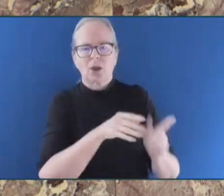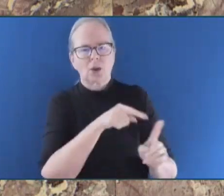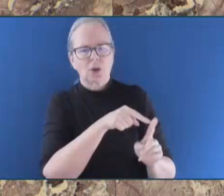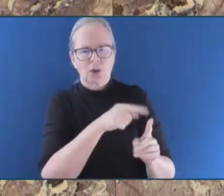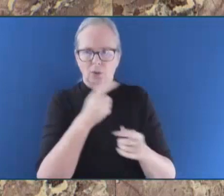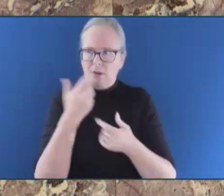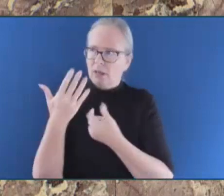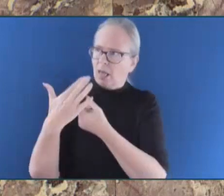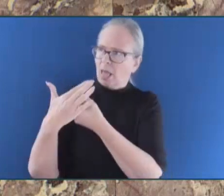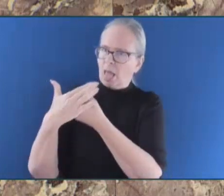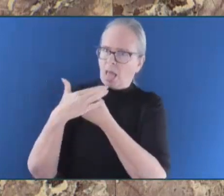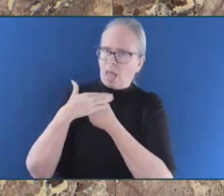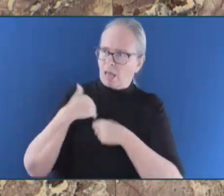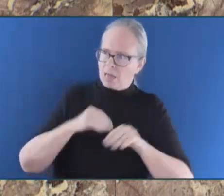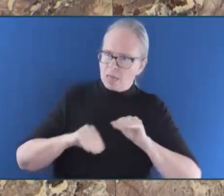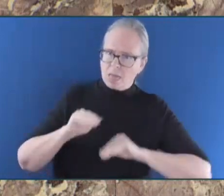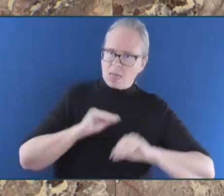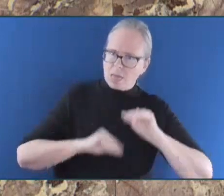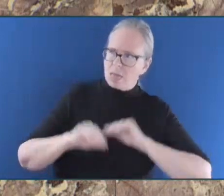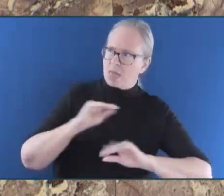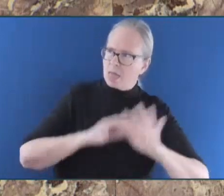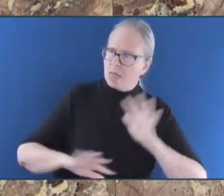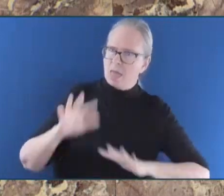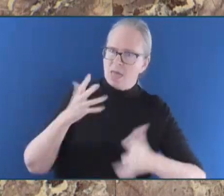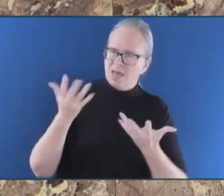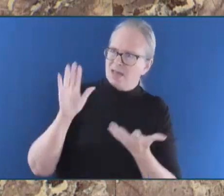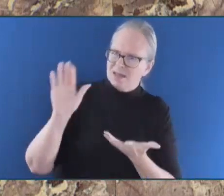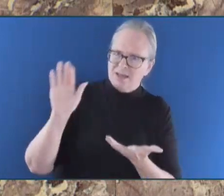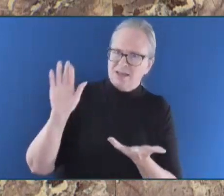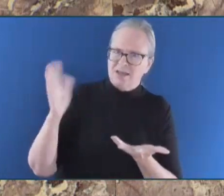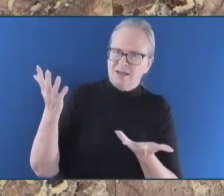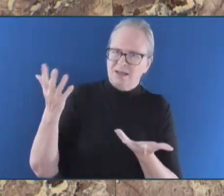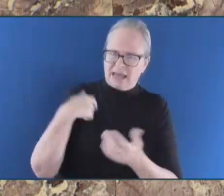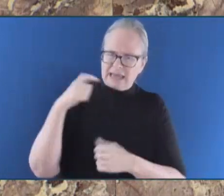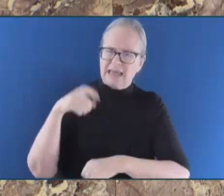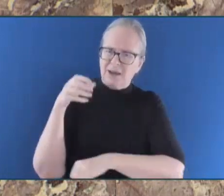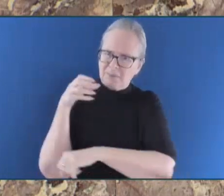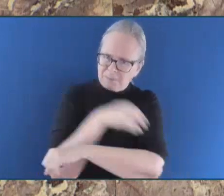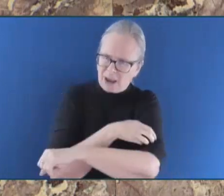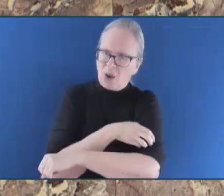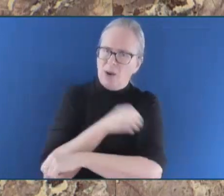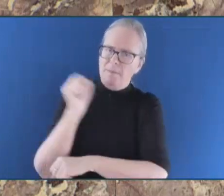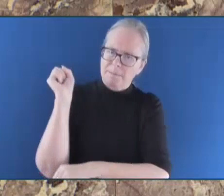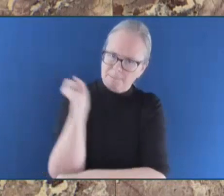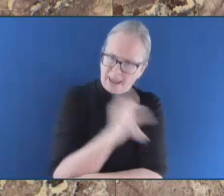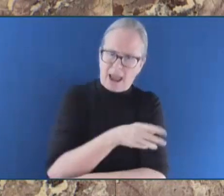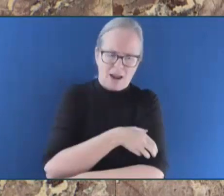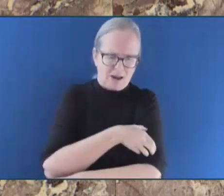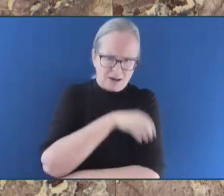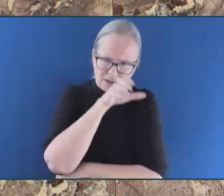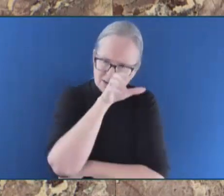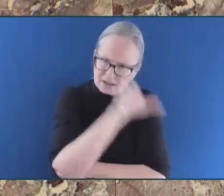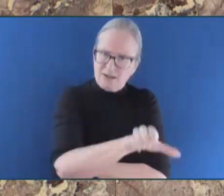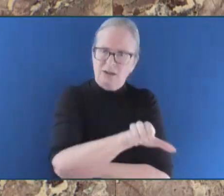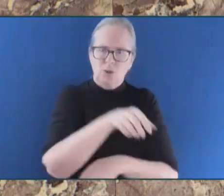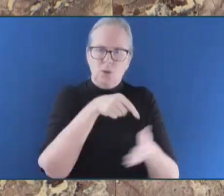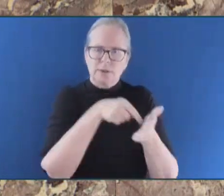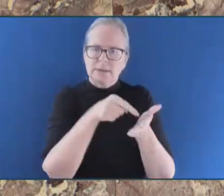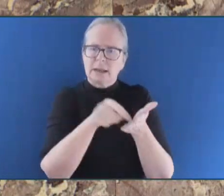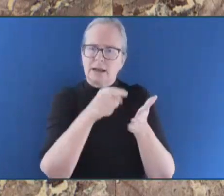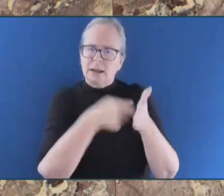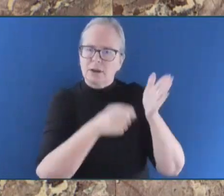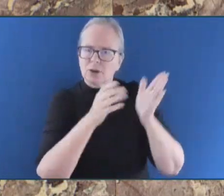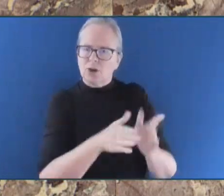autonomy to the process. The government can start that today by releasing the unredacted report on the Surrey police